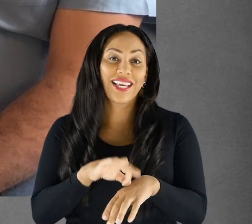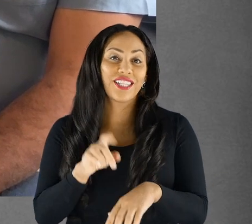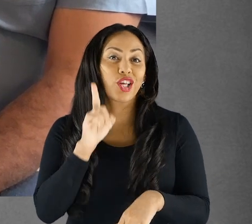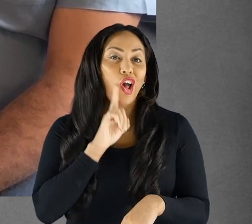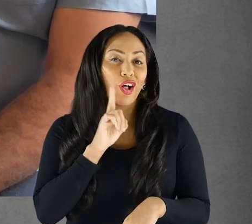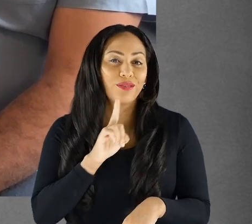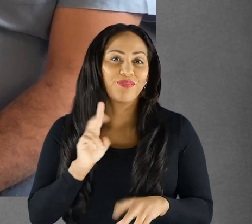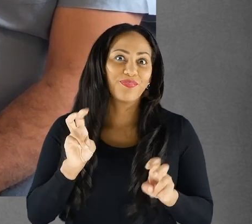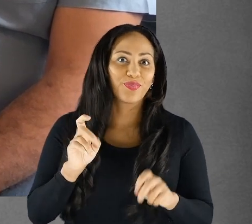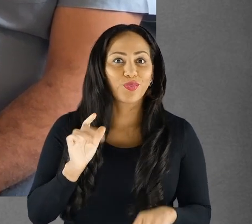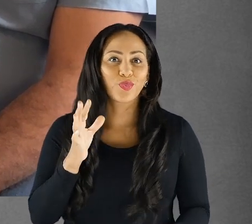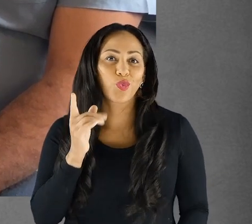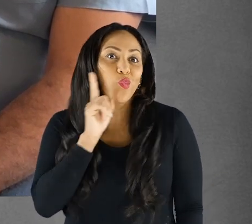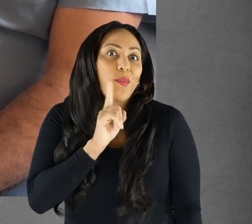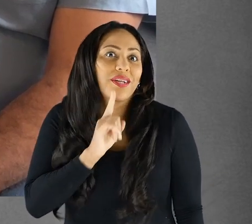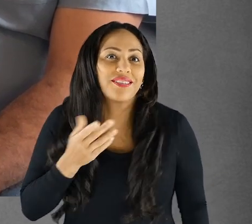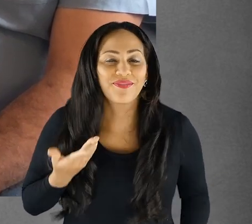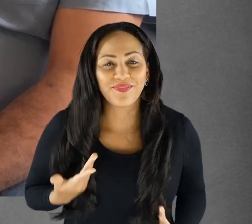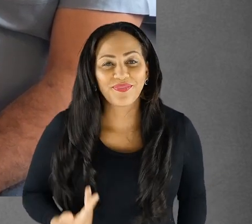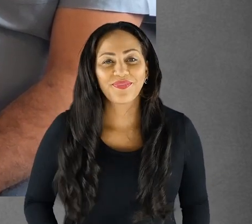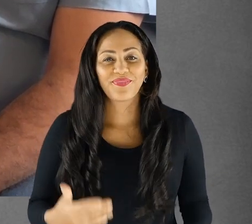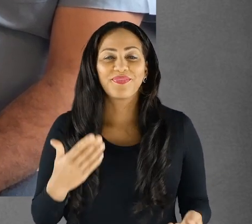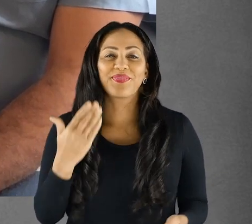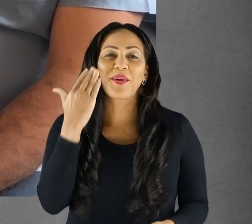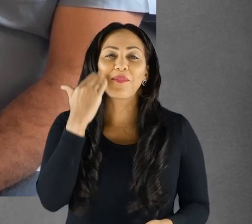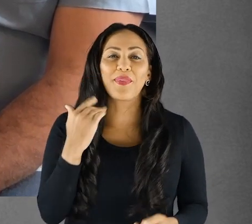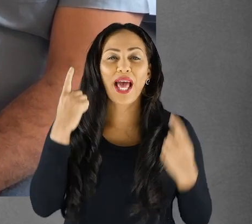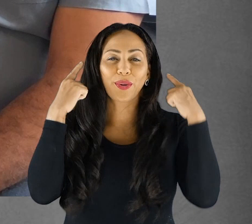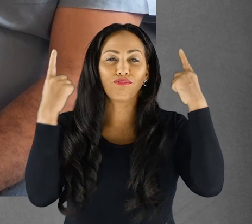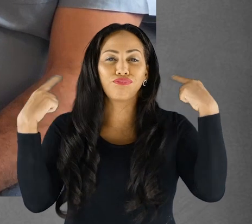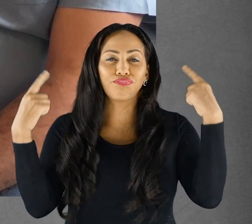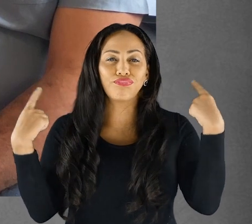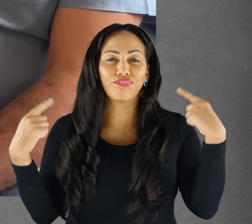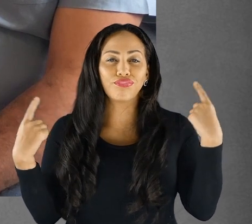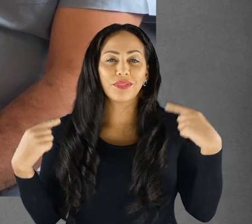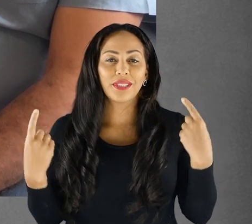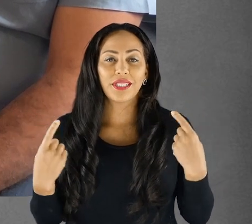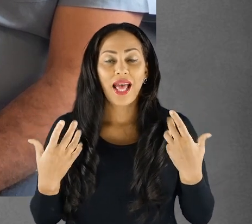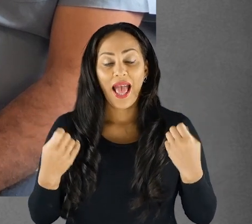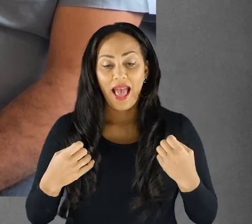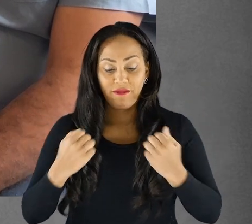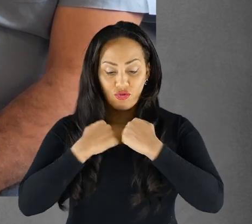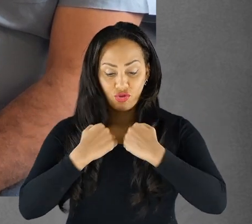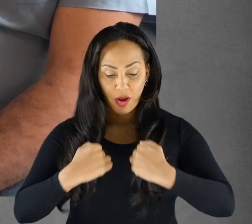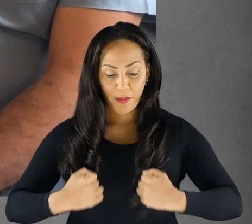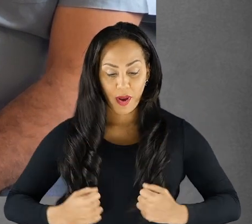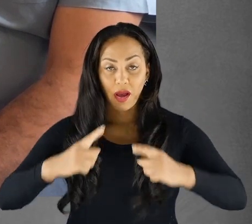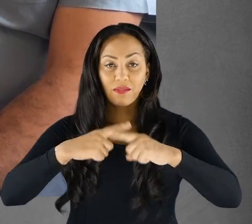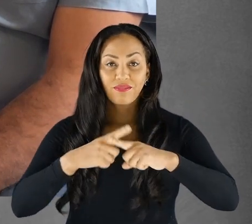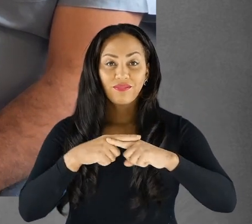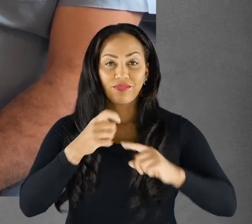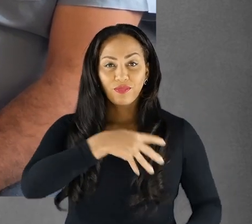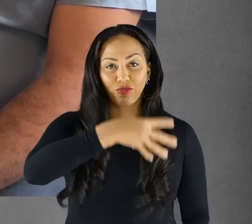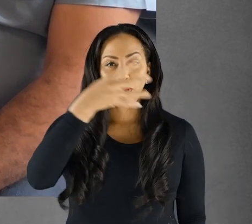brown-skinned woman with black curly hair and wearing